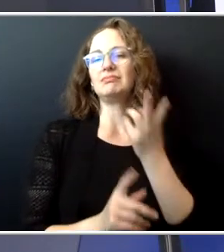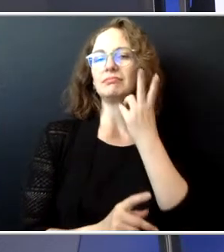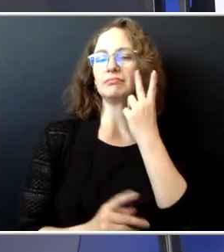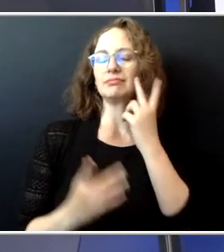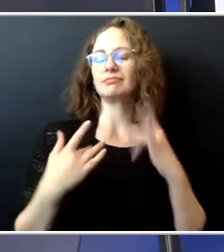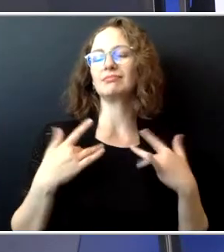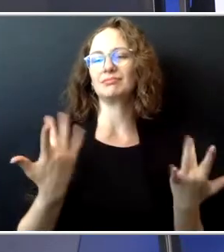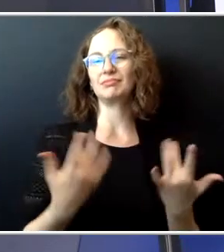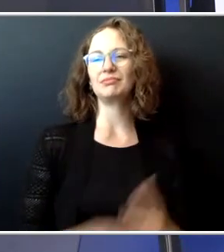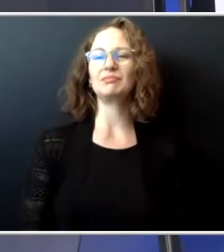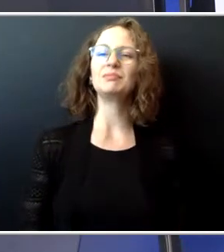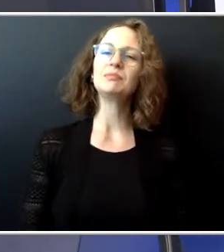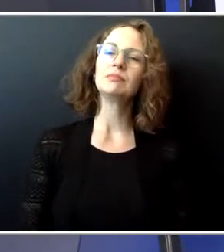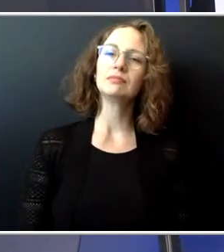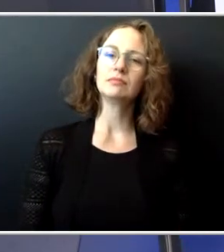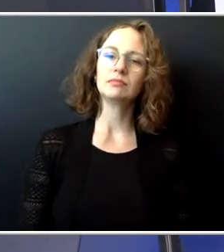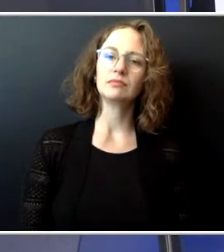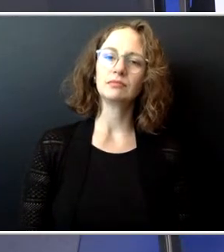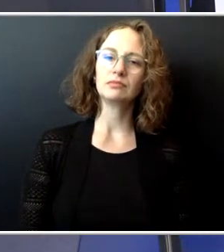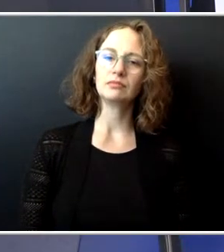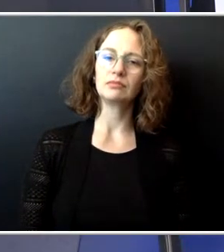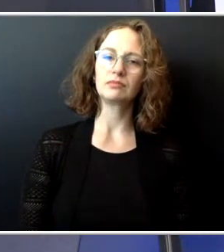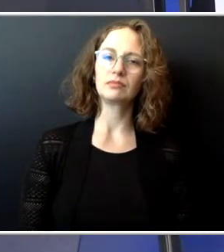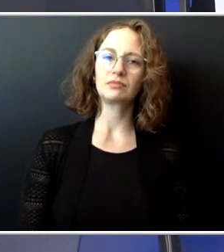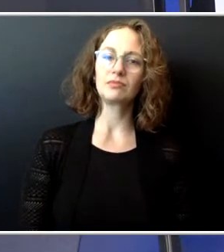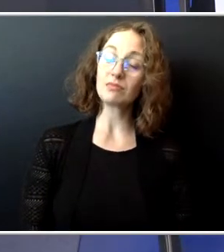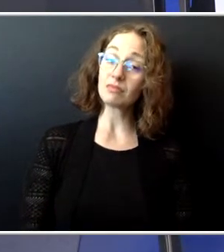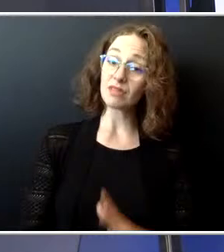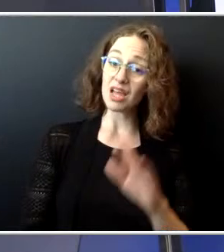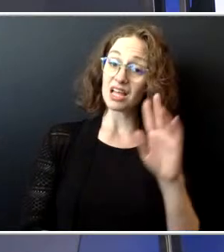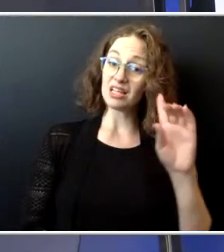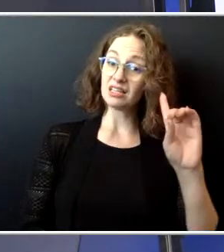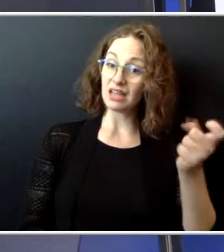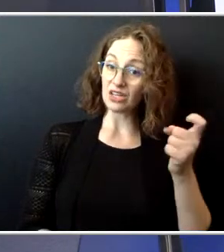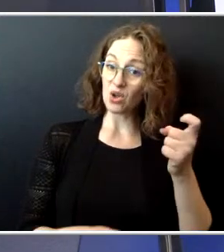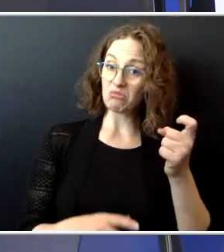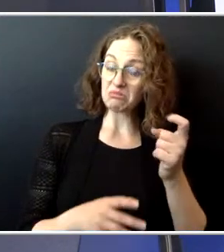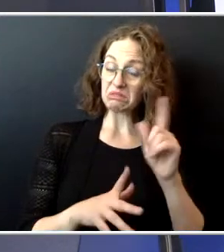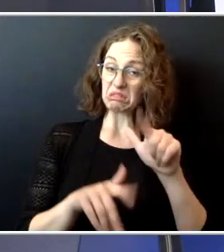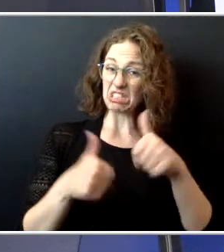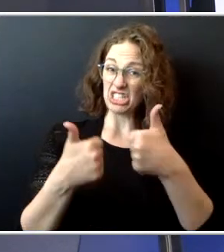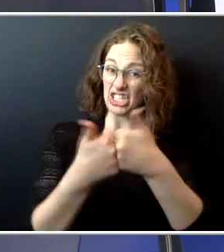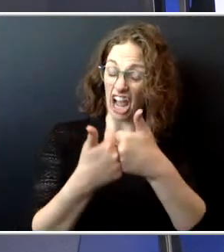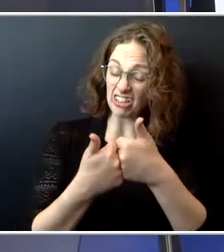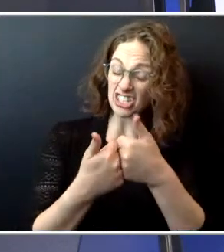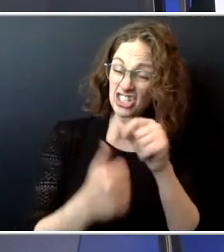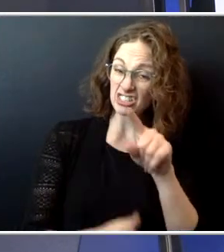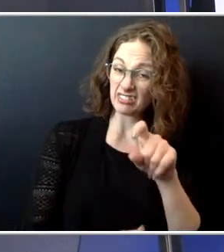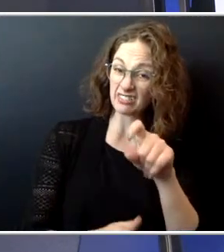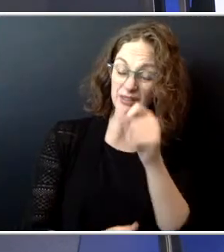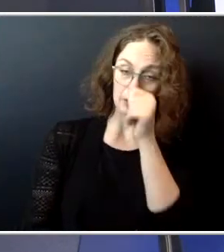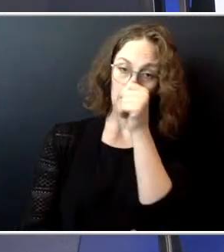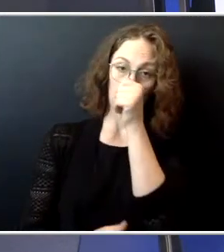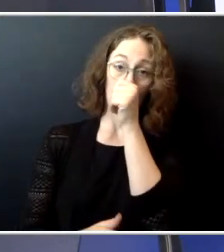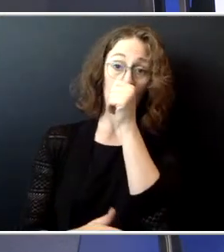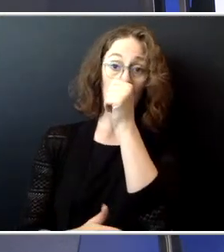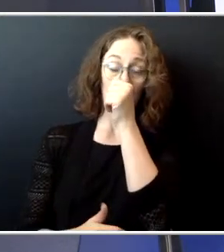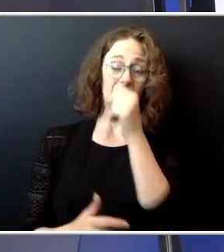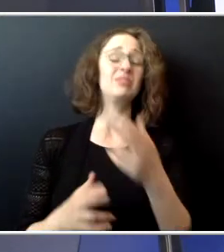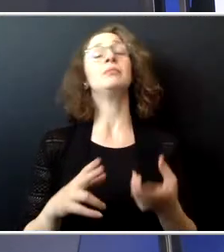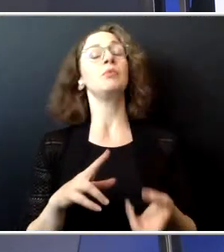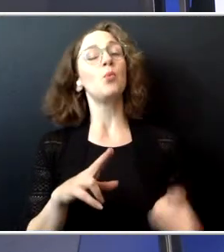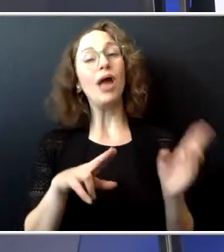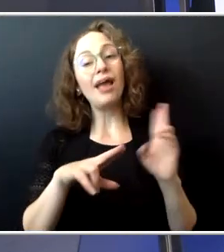Is it normal? Is it tough to get diagnosed, Doc? I mean, I'm gaining weight. That could be